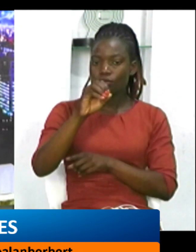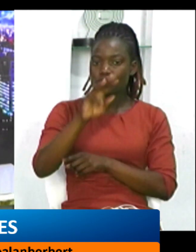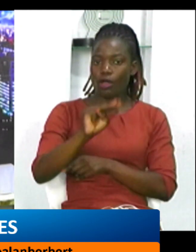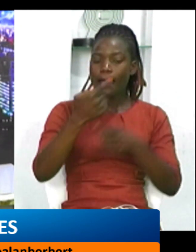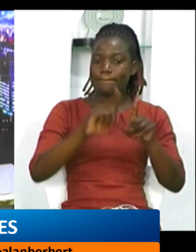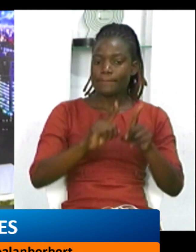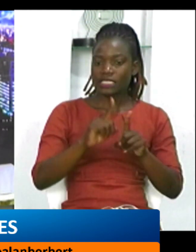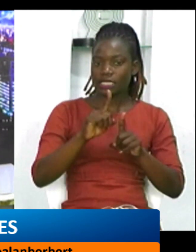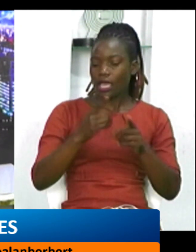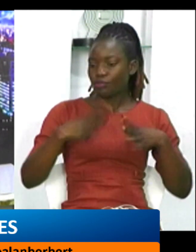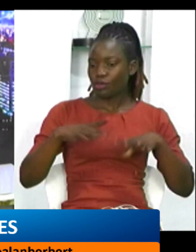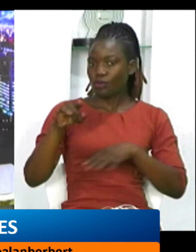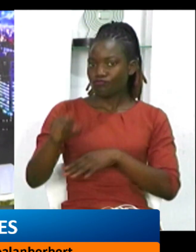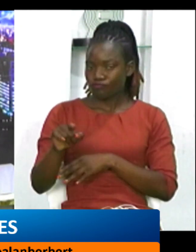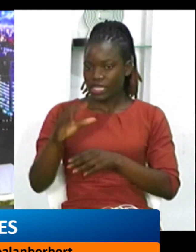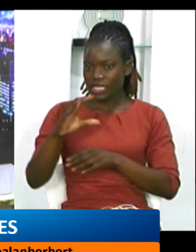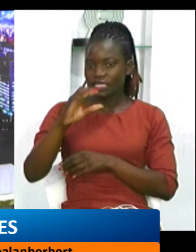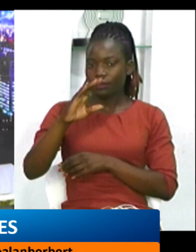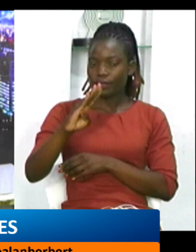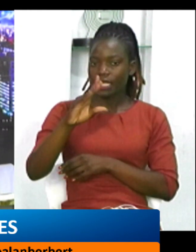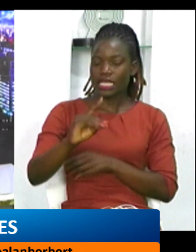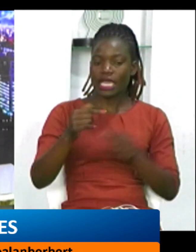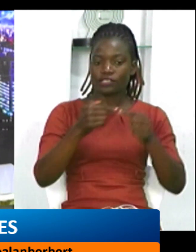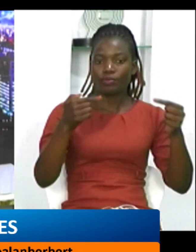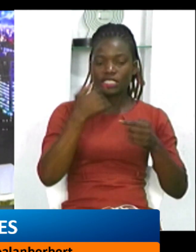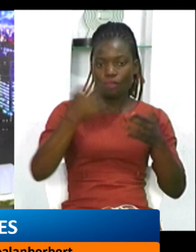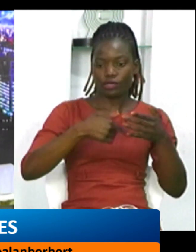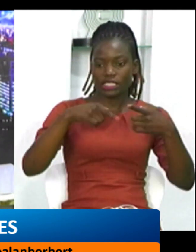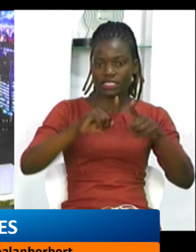in the CBD have opposed the directive, arguing that